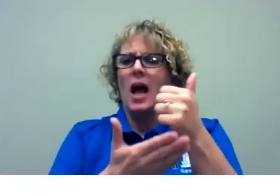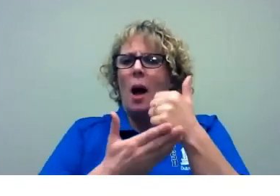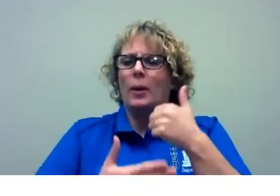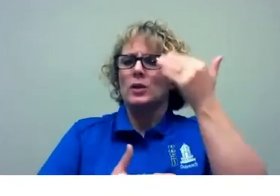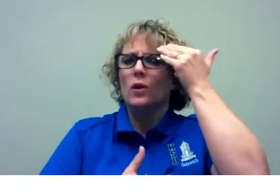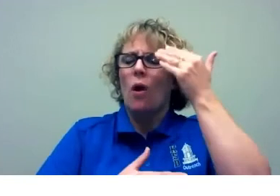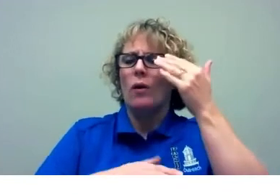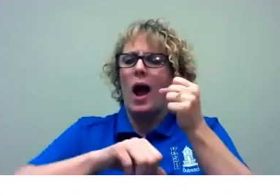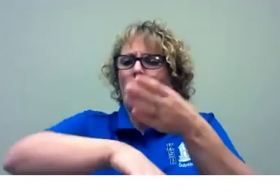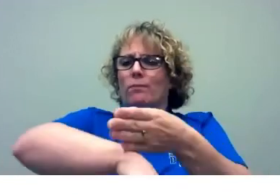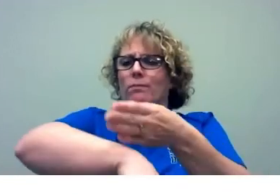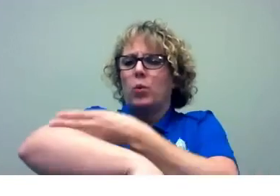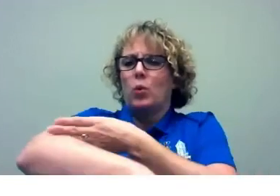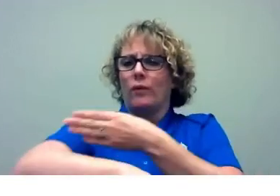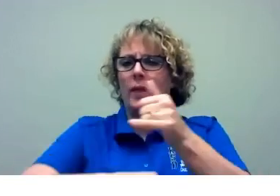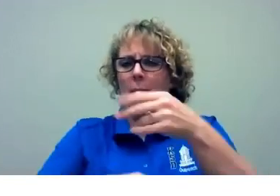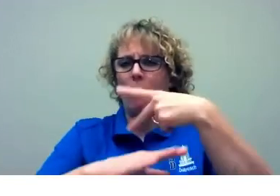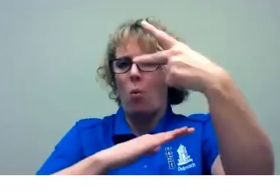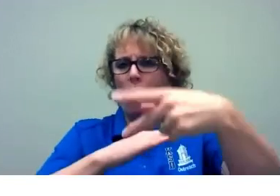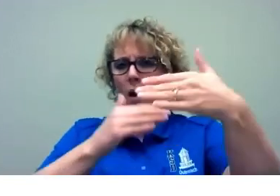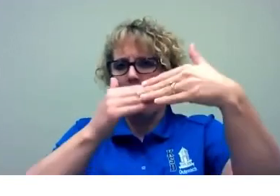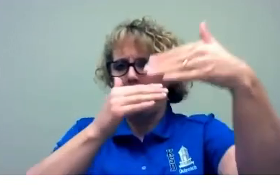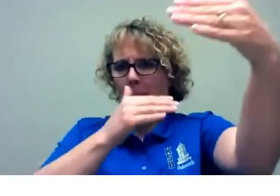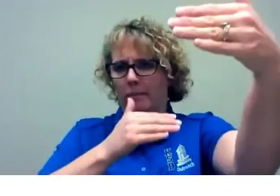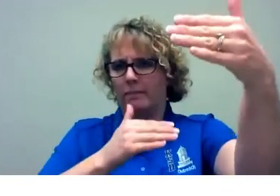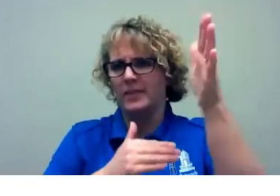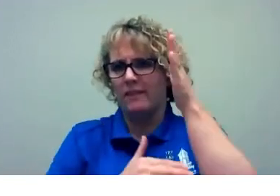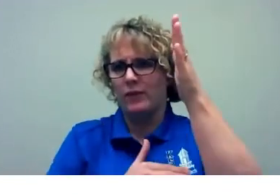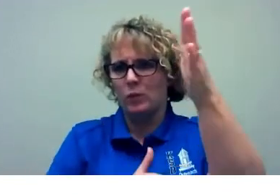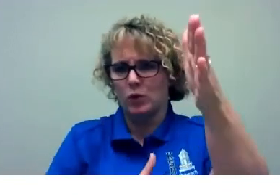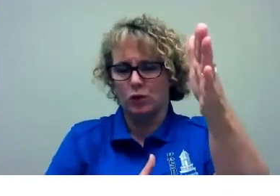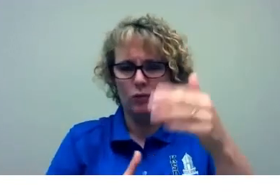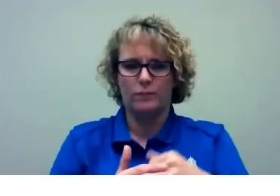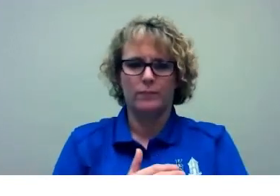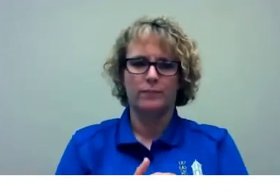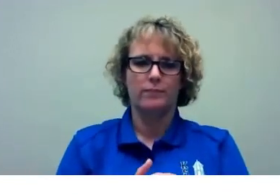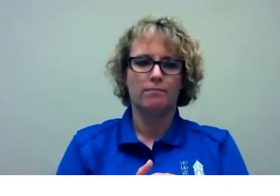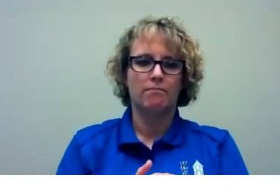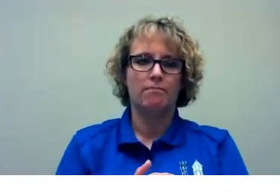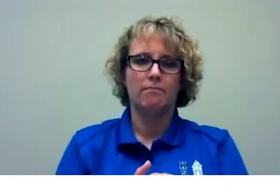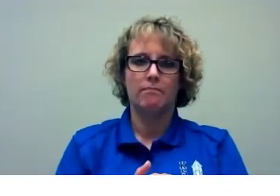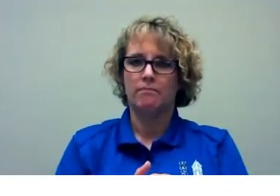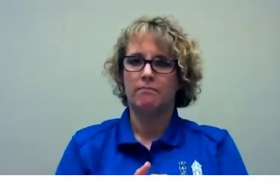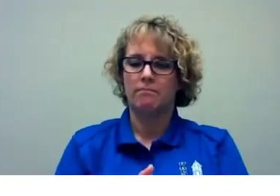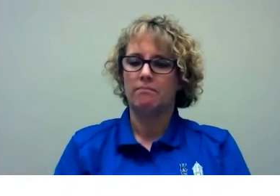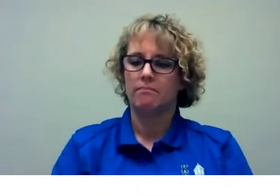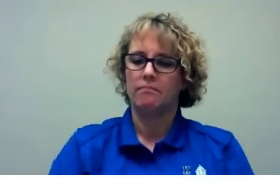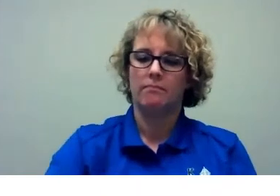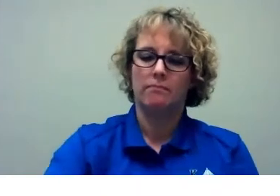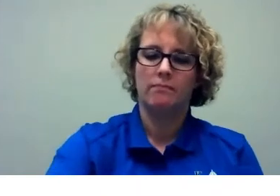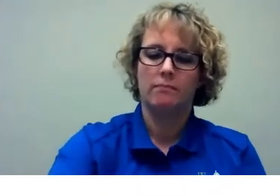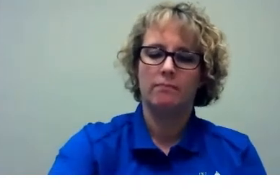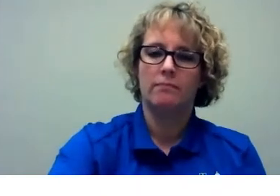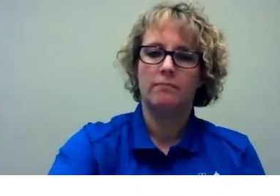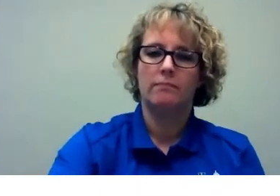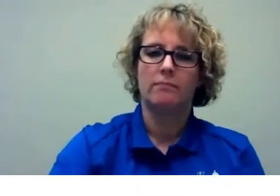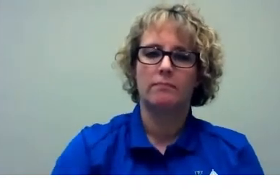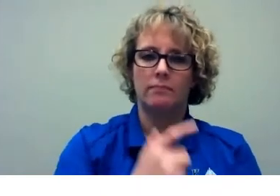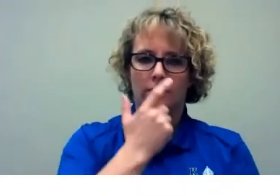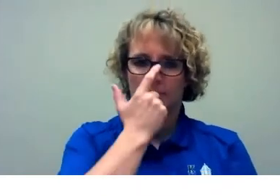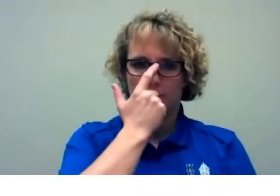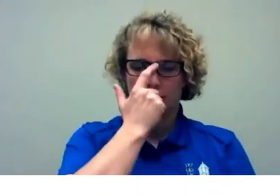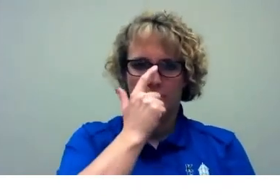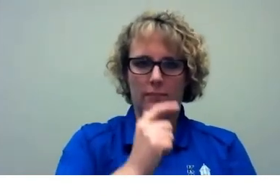And at the end of the 6 weeks, you will get an email that will include a survey. I encourage you to fill out the survey. That helps us to know how we can